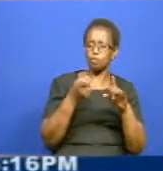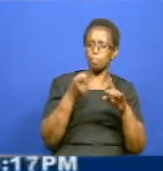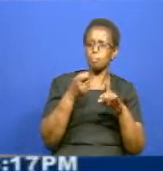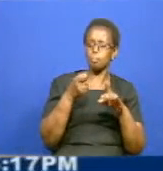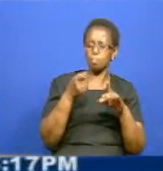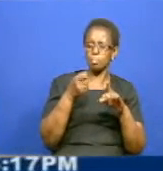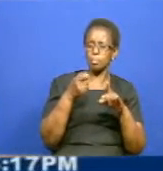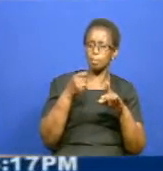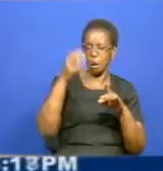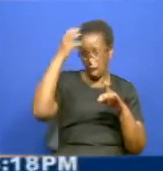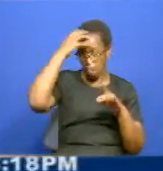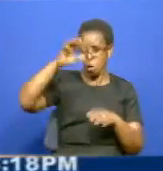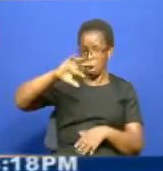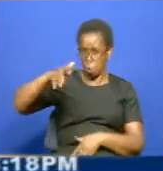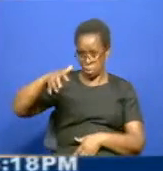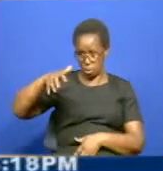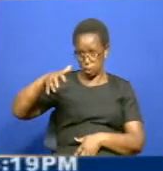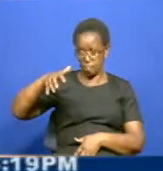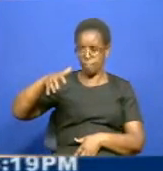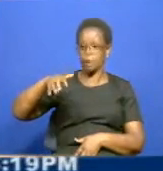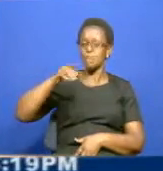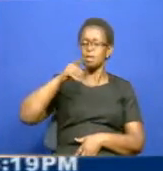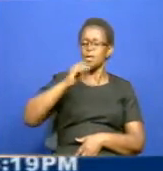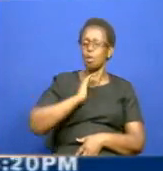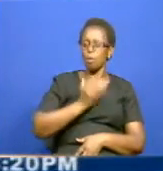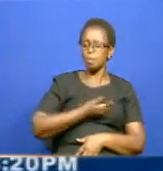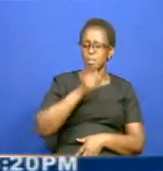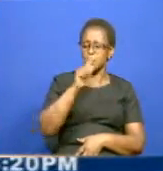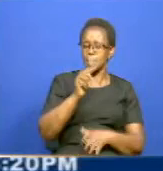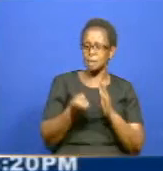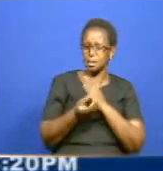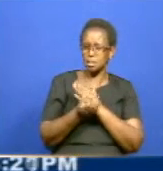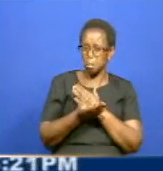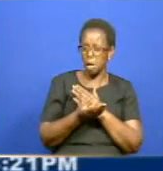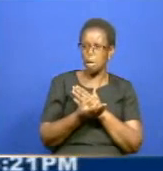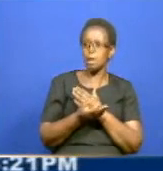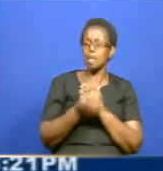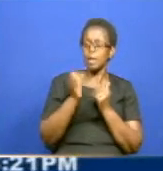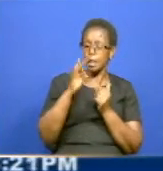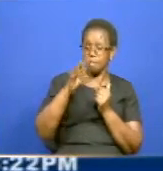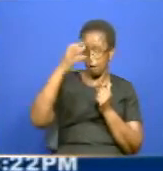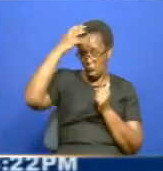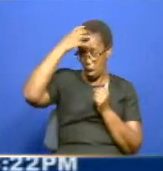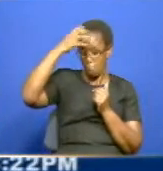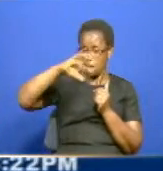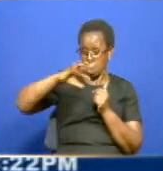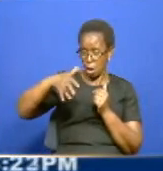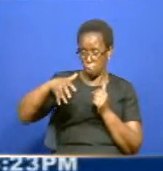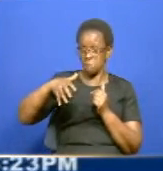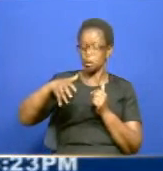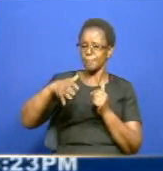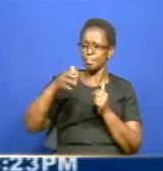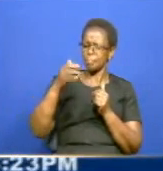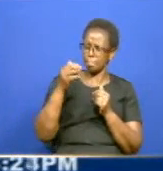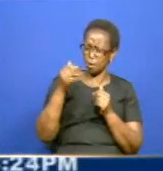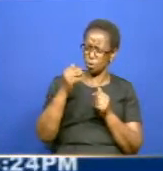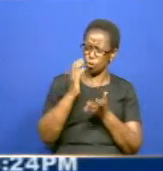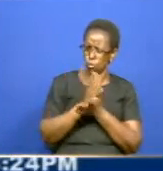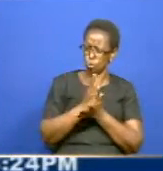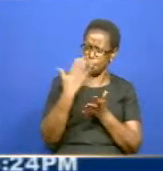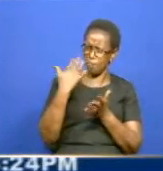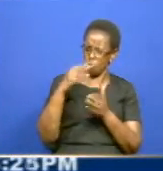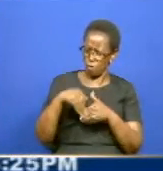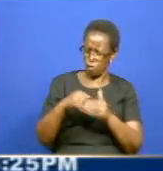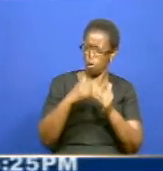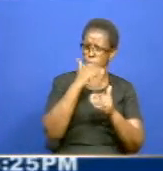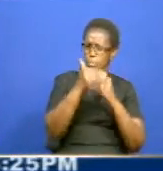should state whether Lamu County allowed due process in licensing of